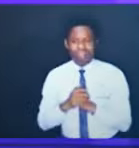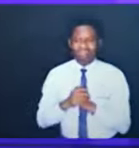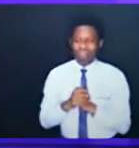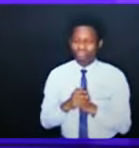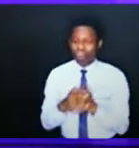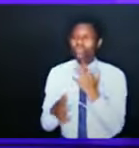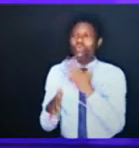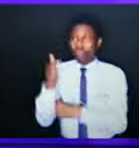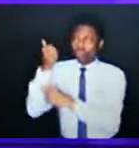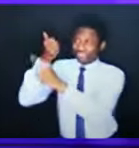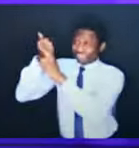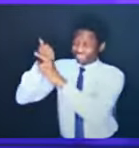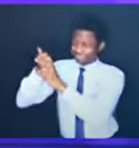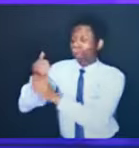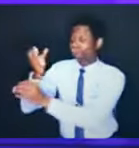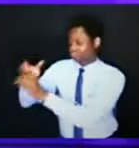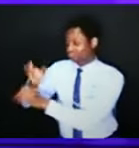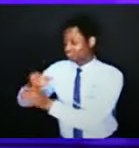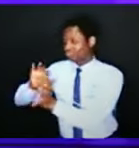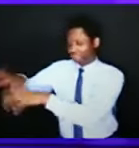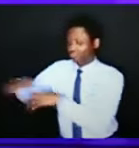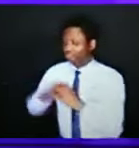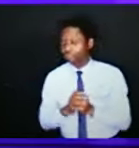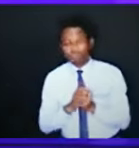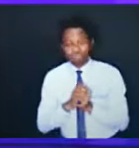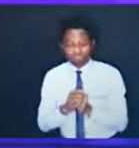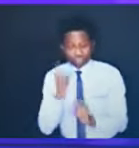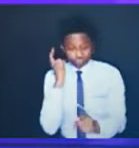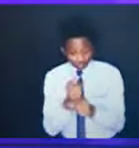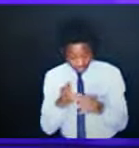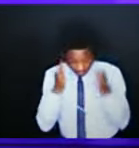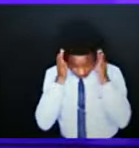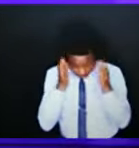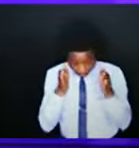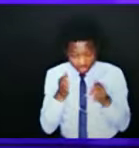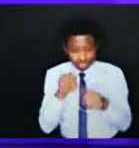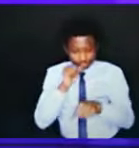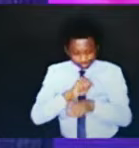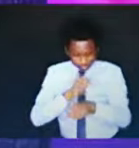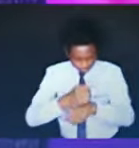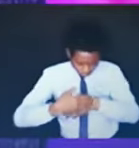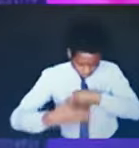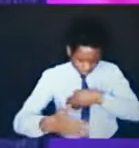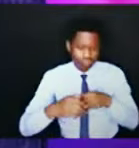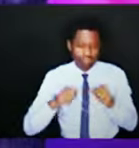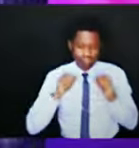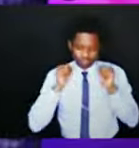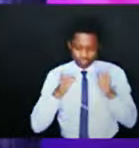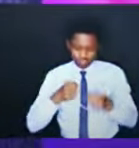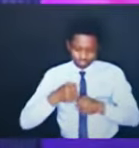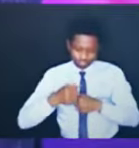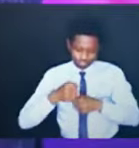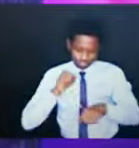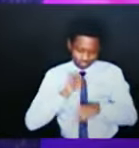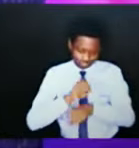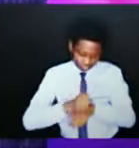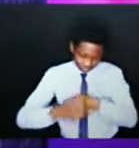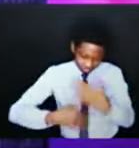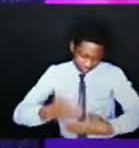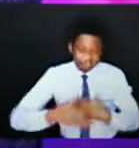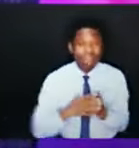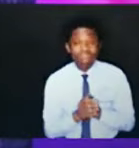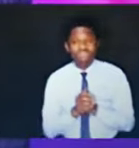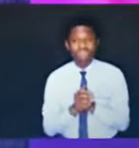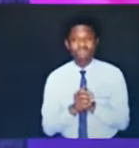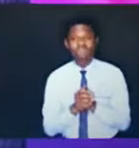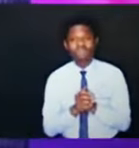God will take care of them. Let us stay focused and do our work. God has blessed us.